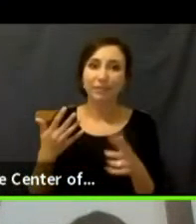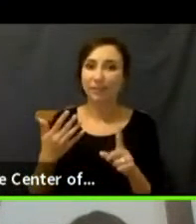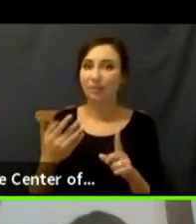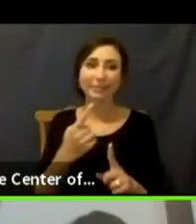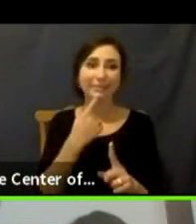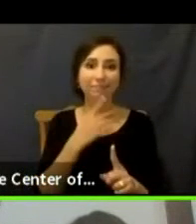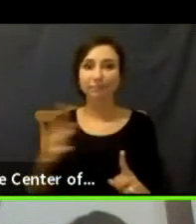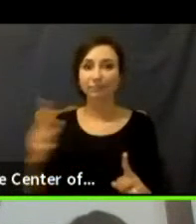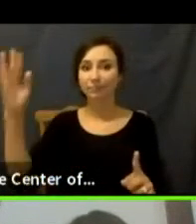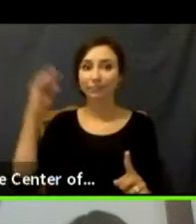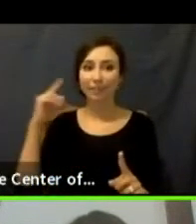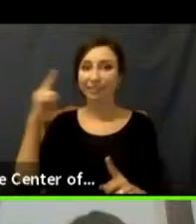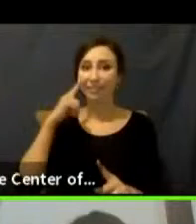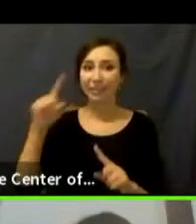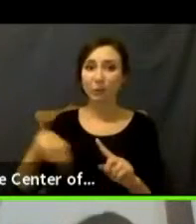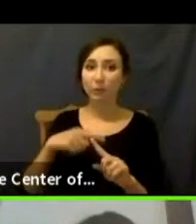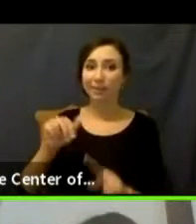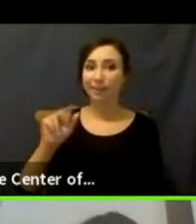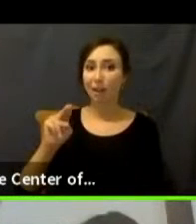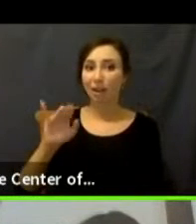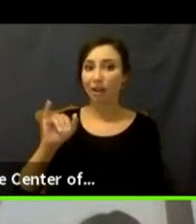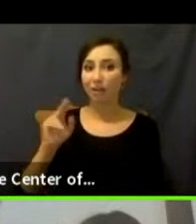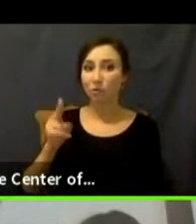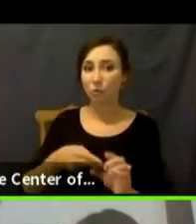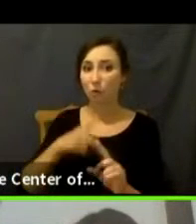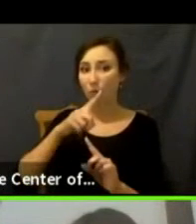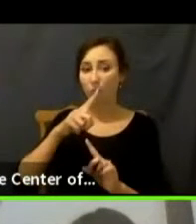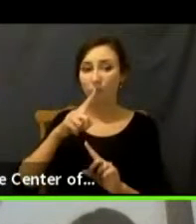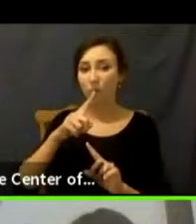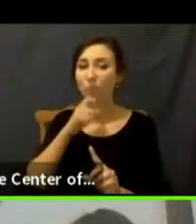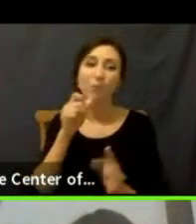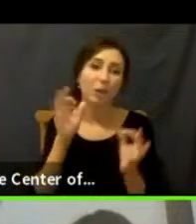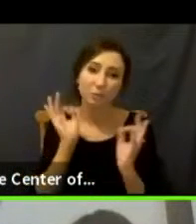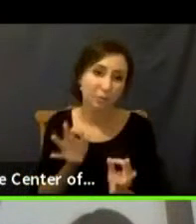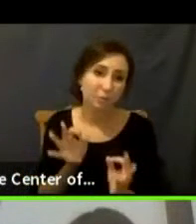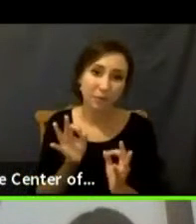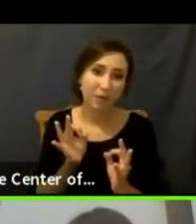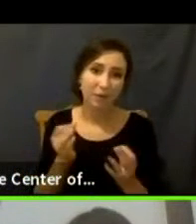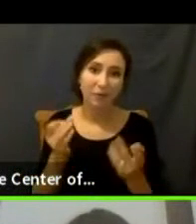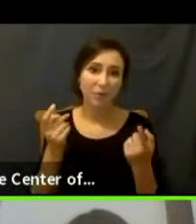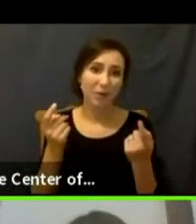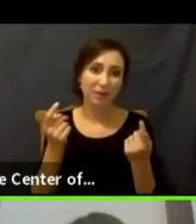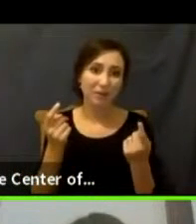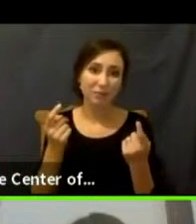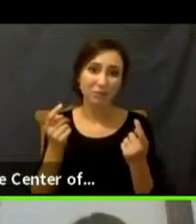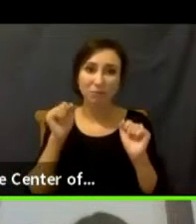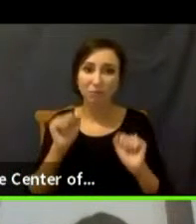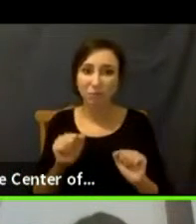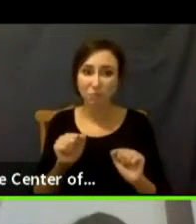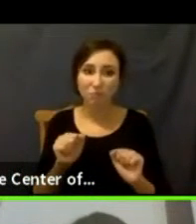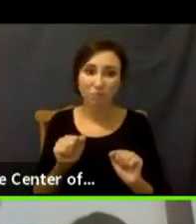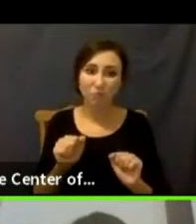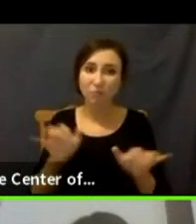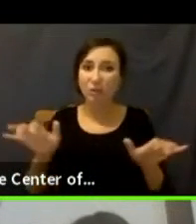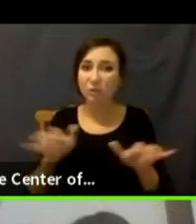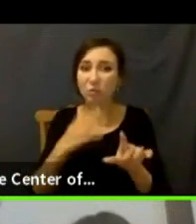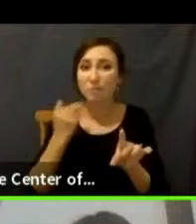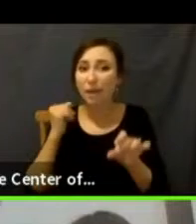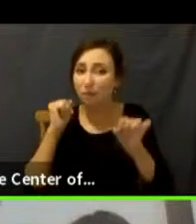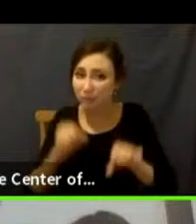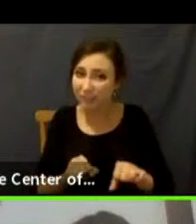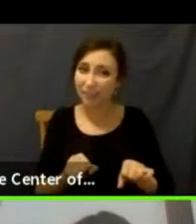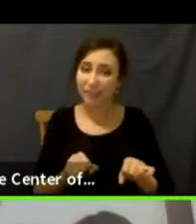when Ani joined us, that we're not going to be perfect. We're going to try and thread the needle, but we're going to do the best we can. And